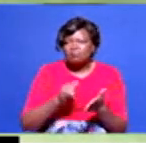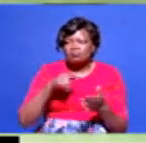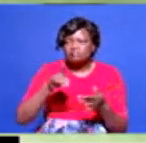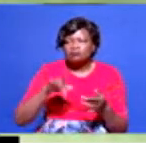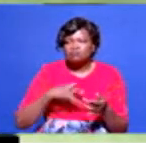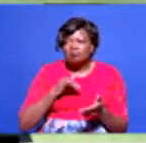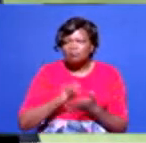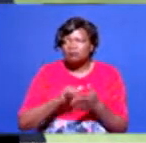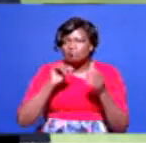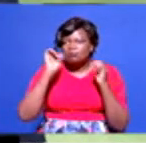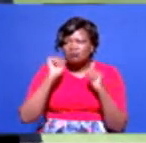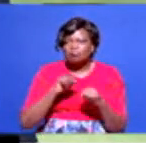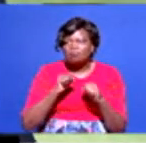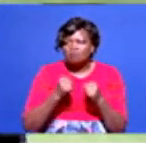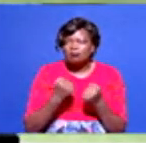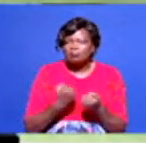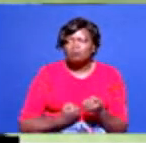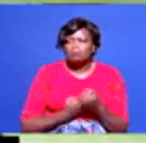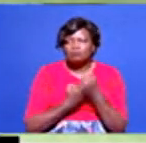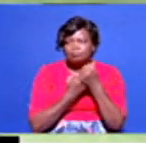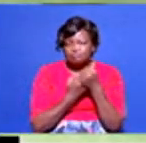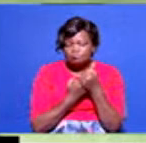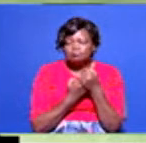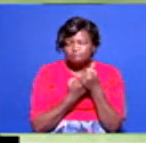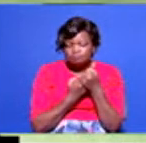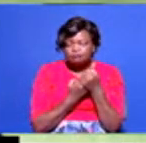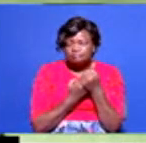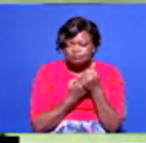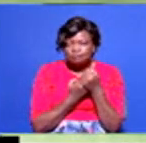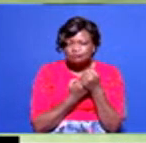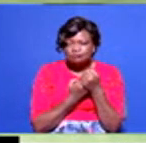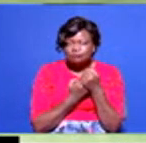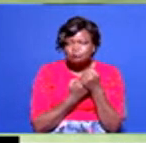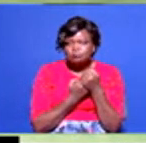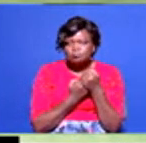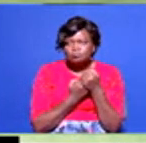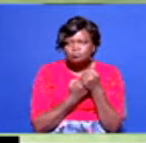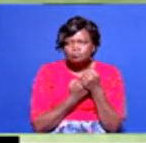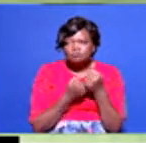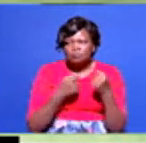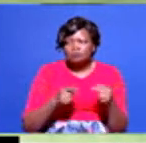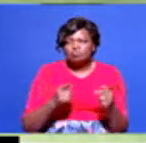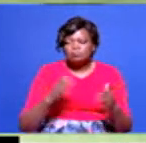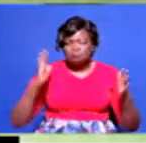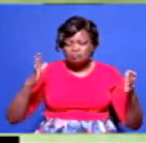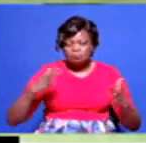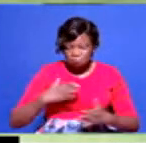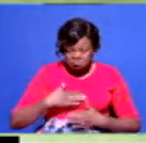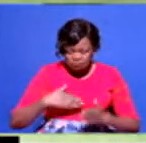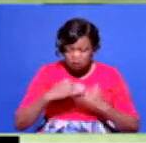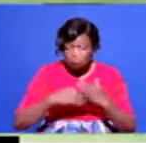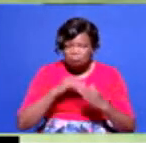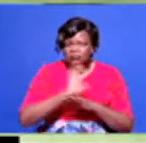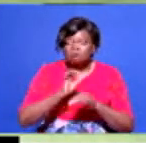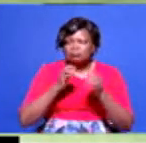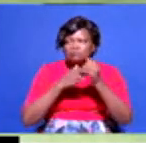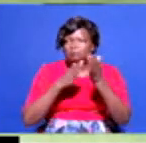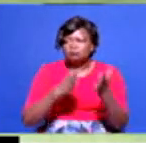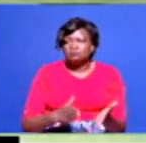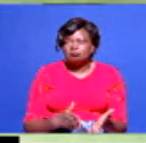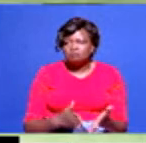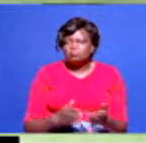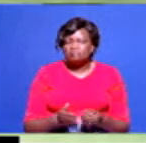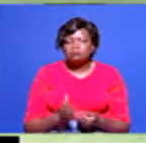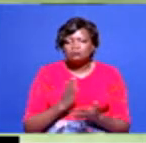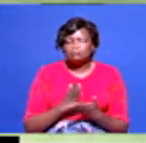I could make even my humble contribution. He had great respect for all church leaders. I want to